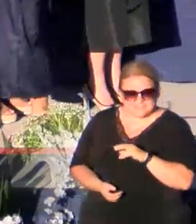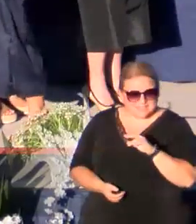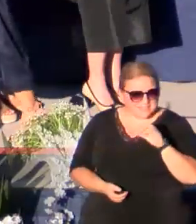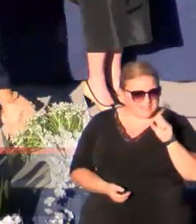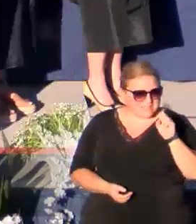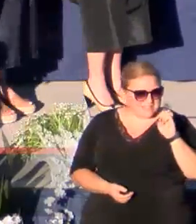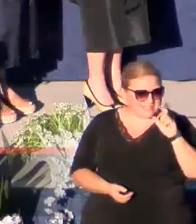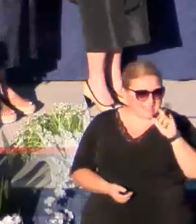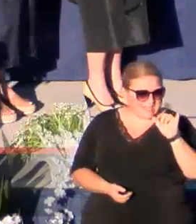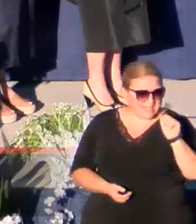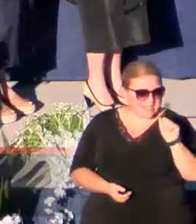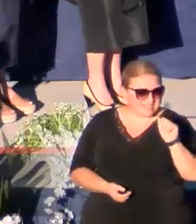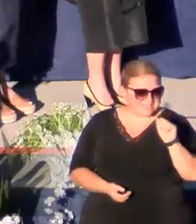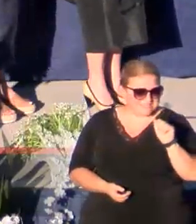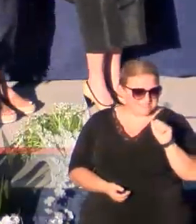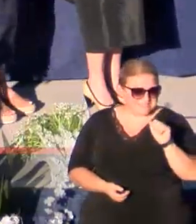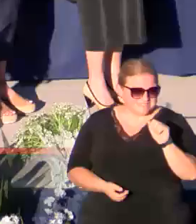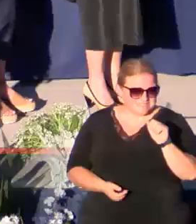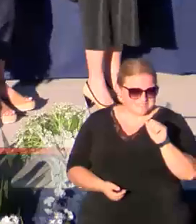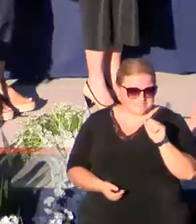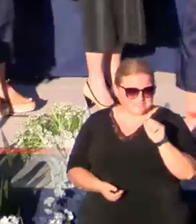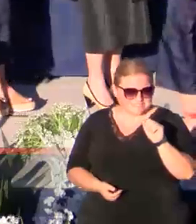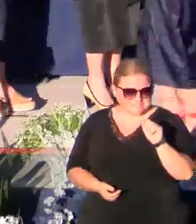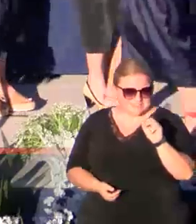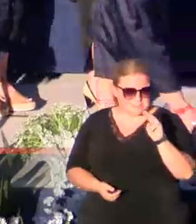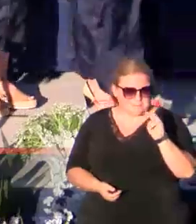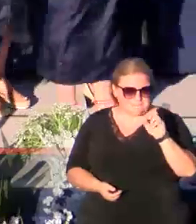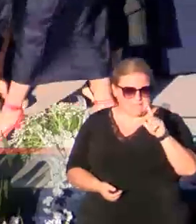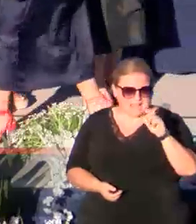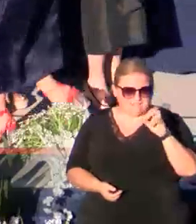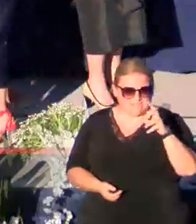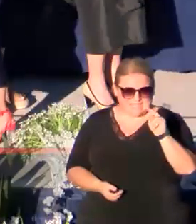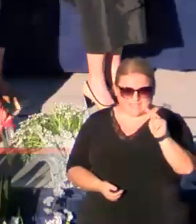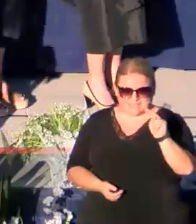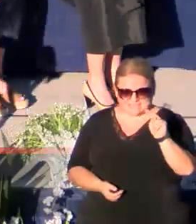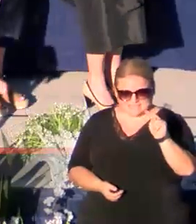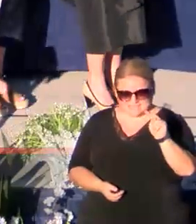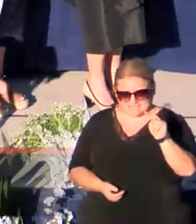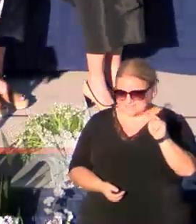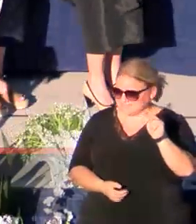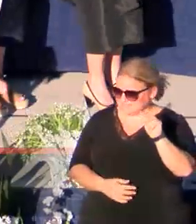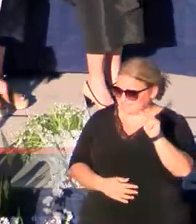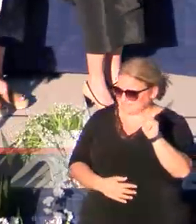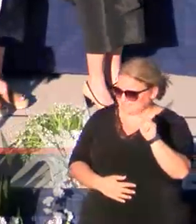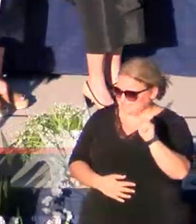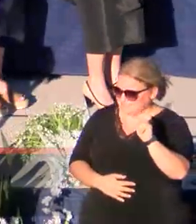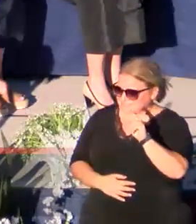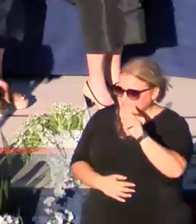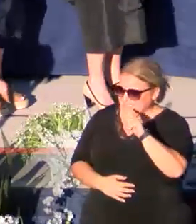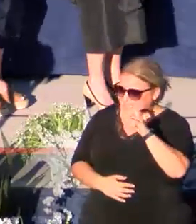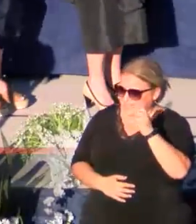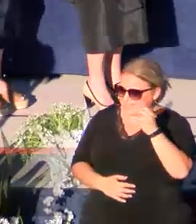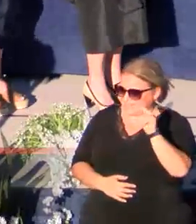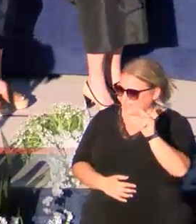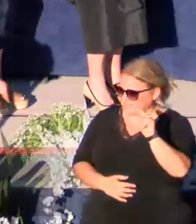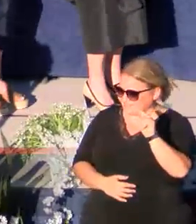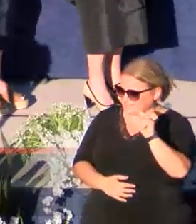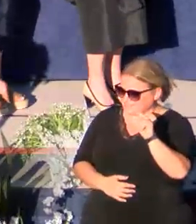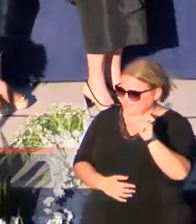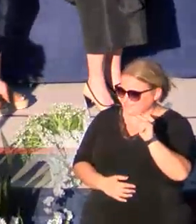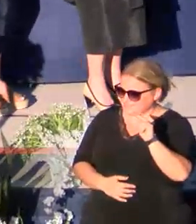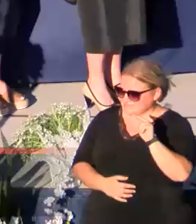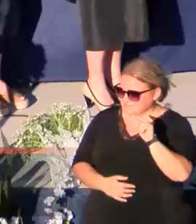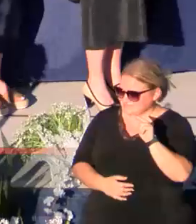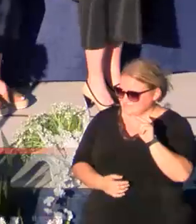Cecilia Urban. Melvin Rivera. Allison Gadd.